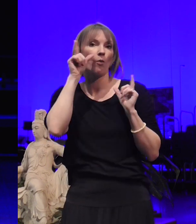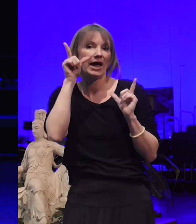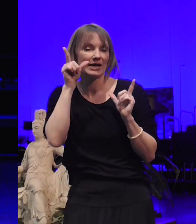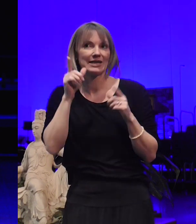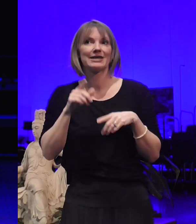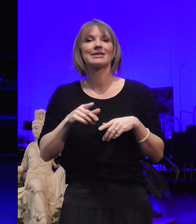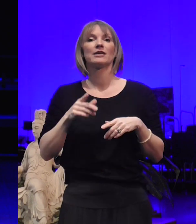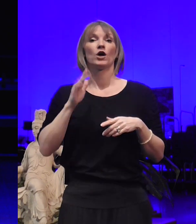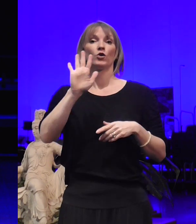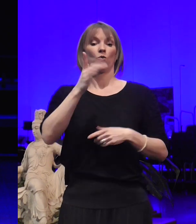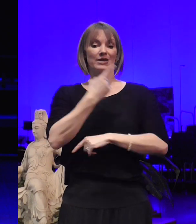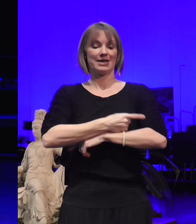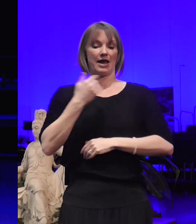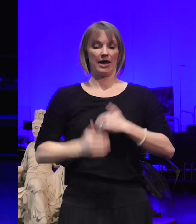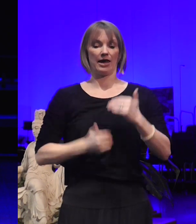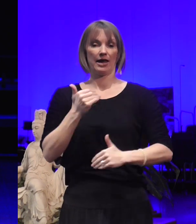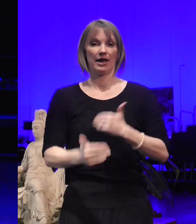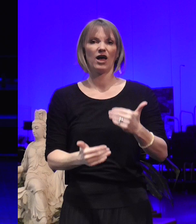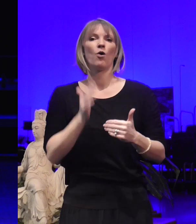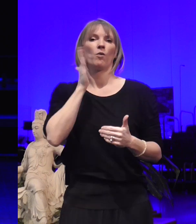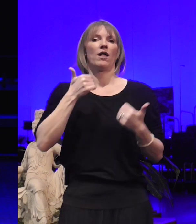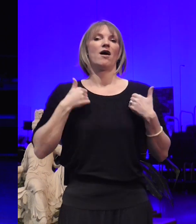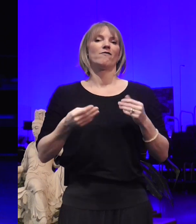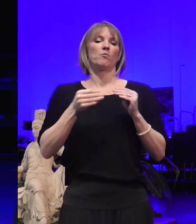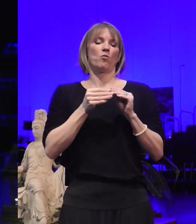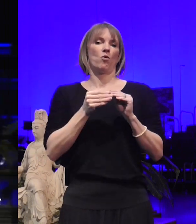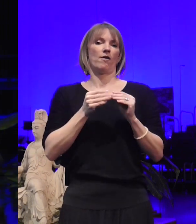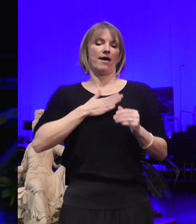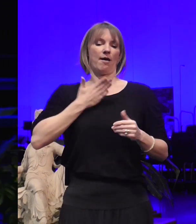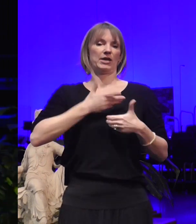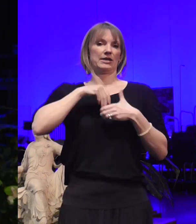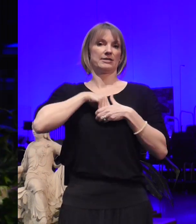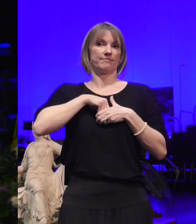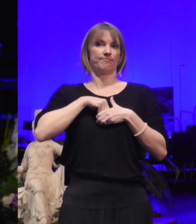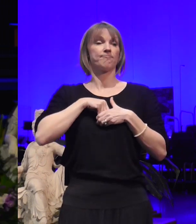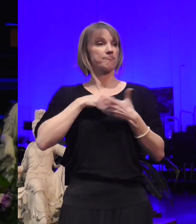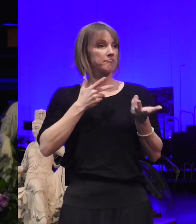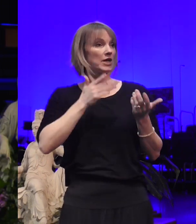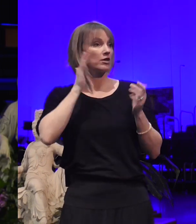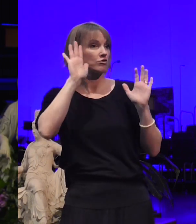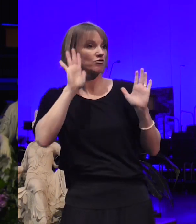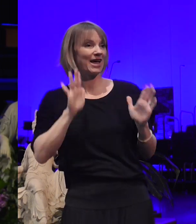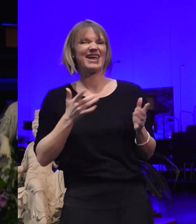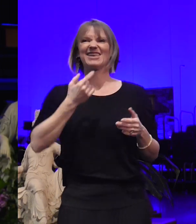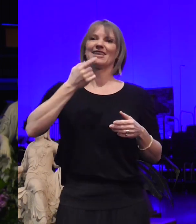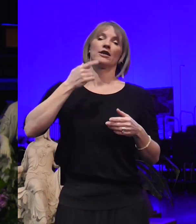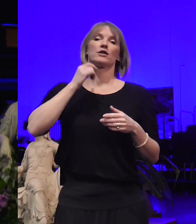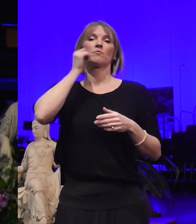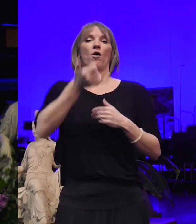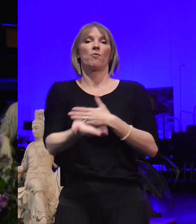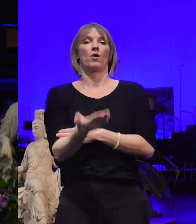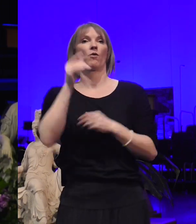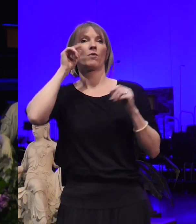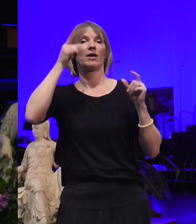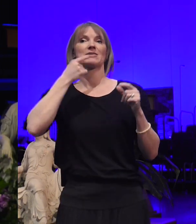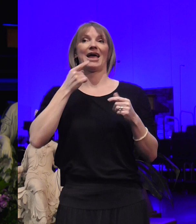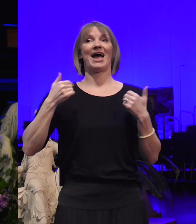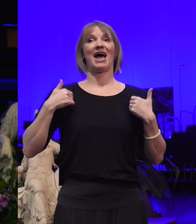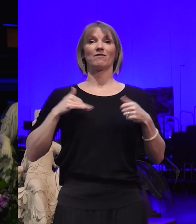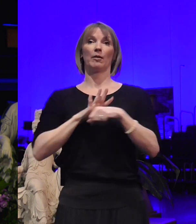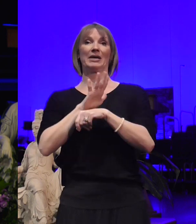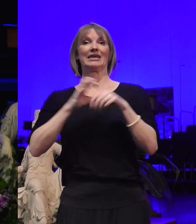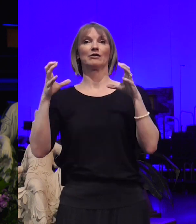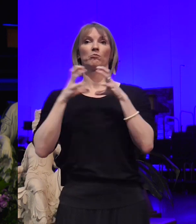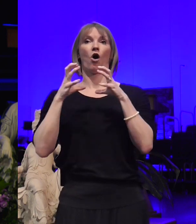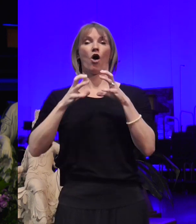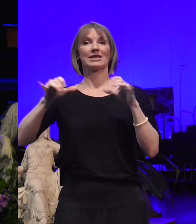go about your day, more inner happiness. Isn't that great? Wake up tomorrow and say, I have a beach ball-sized consciousness.